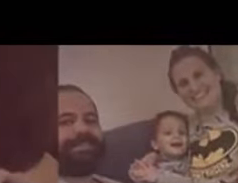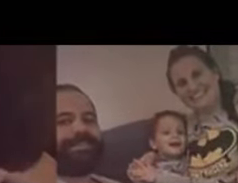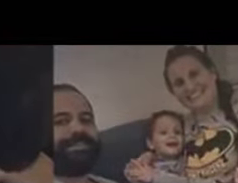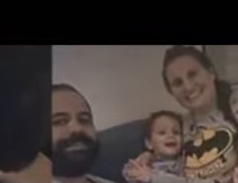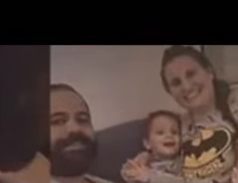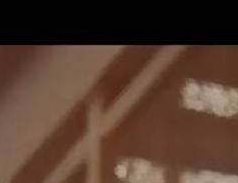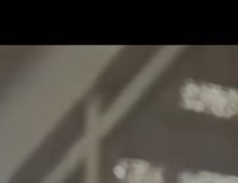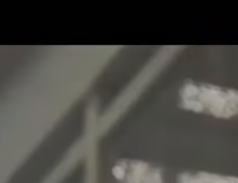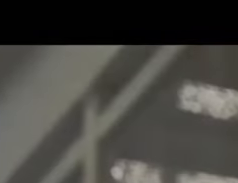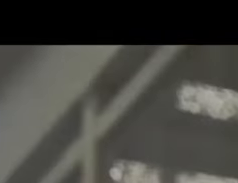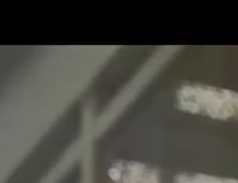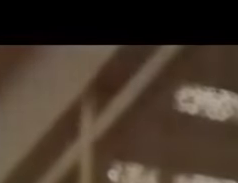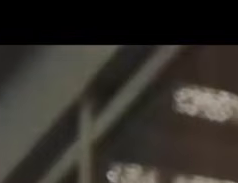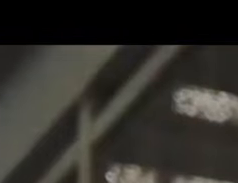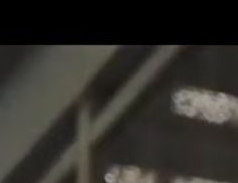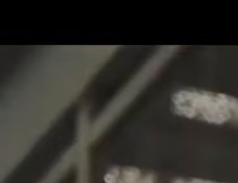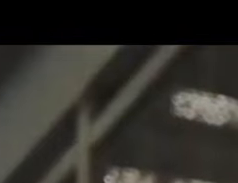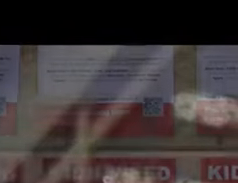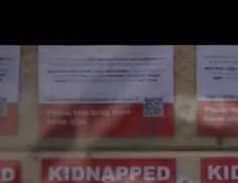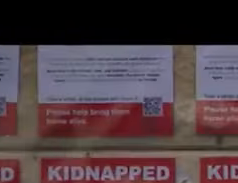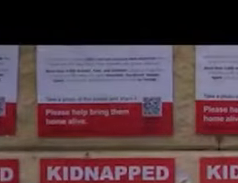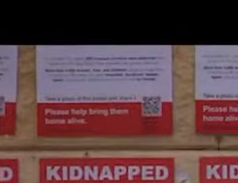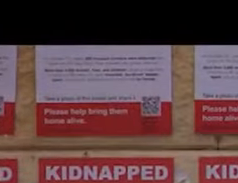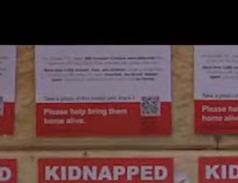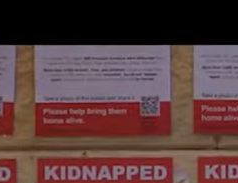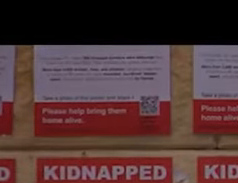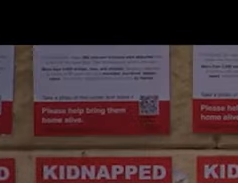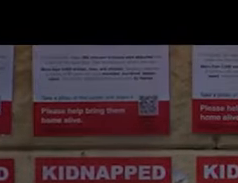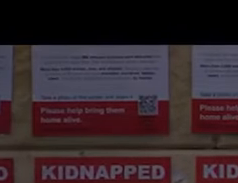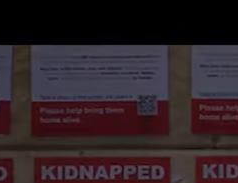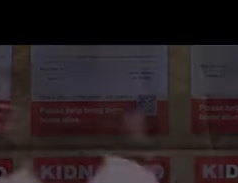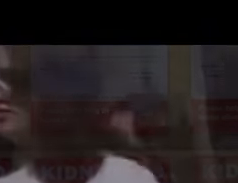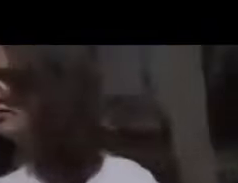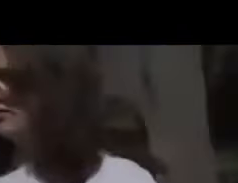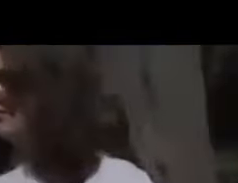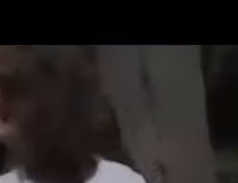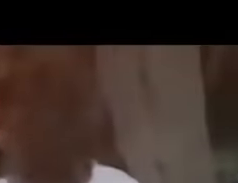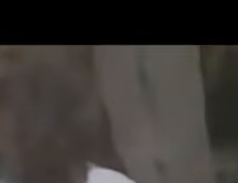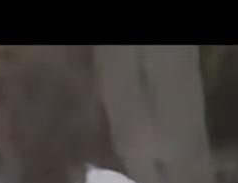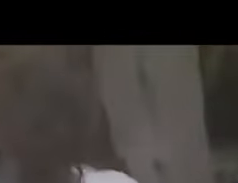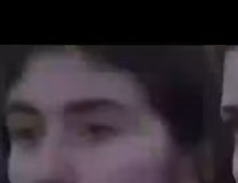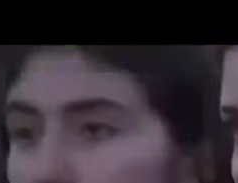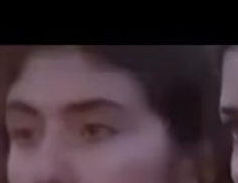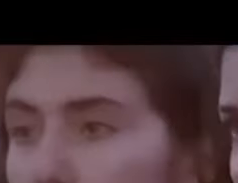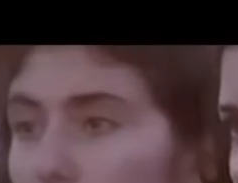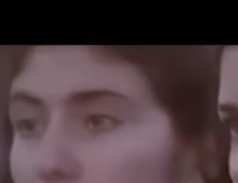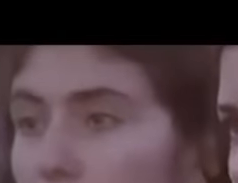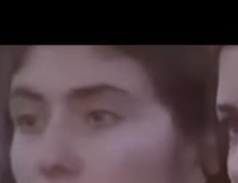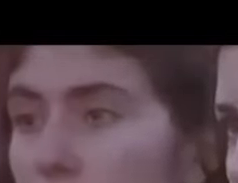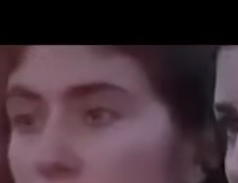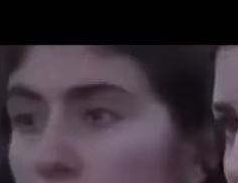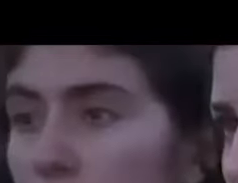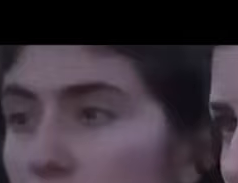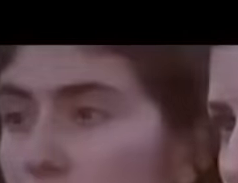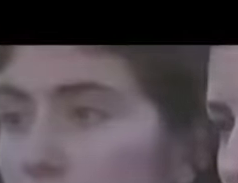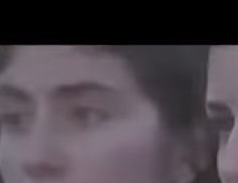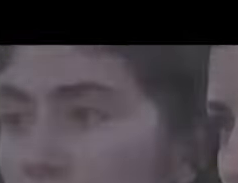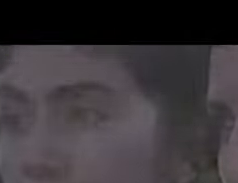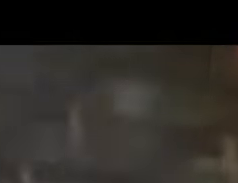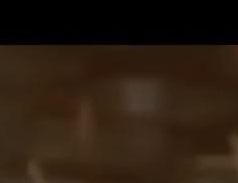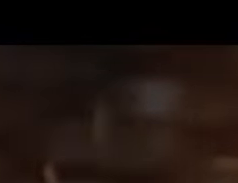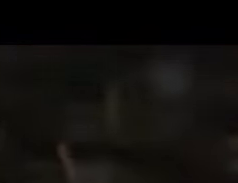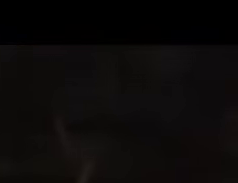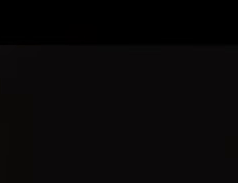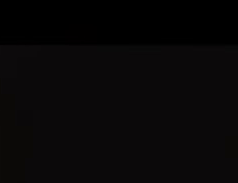hopes, dreams, a future. This is a time to come together,